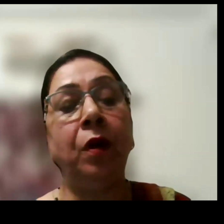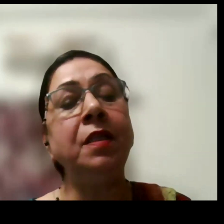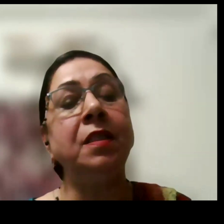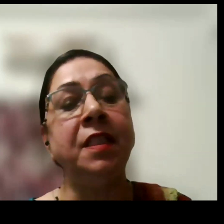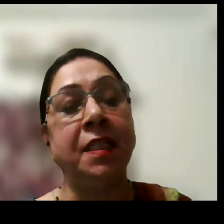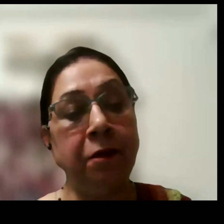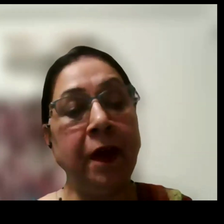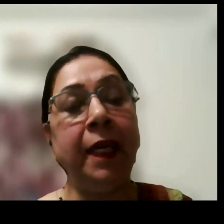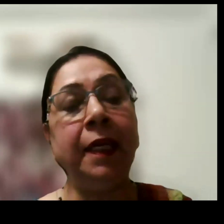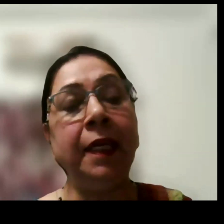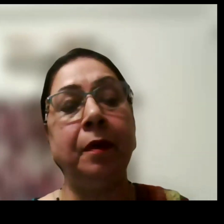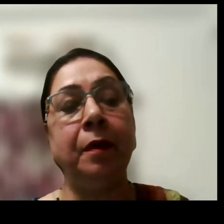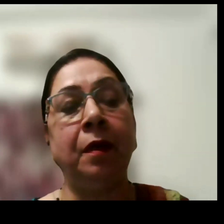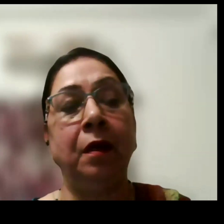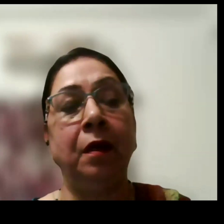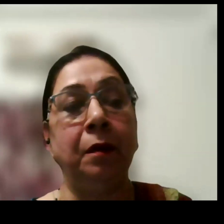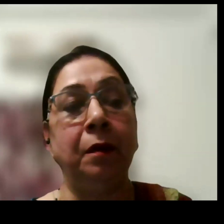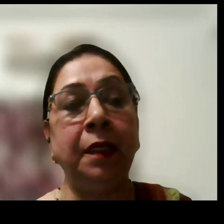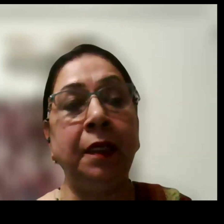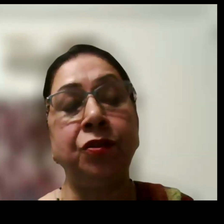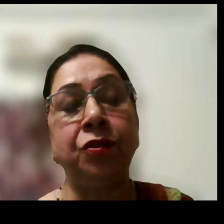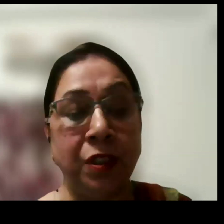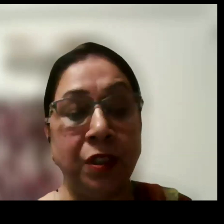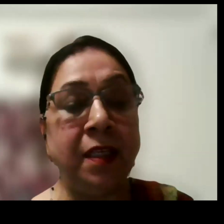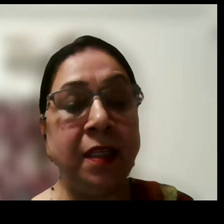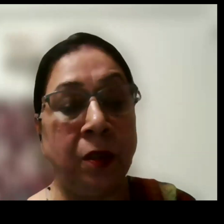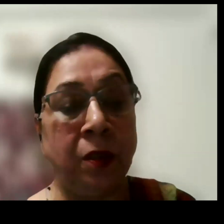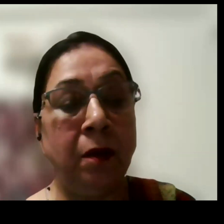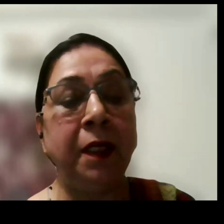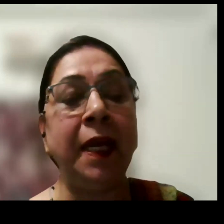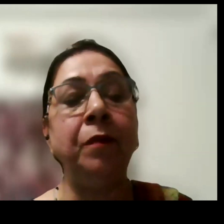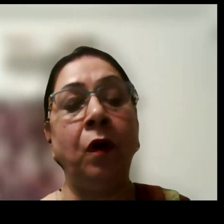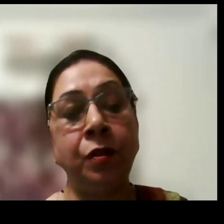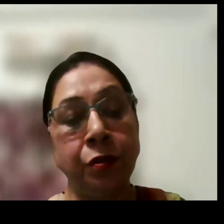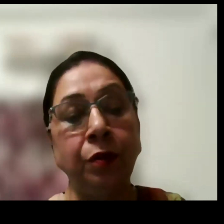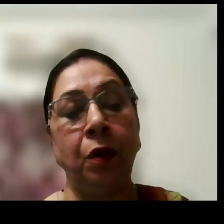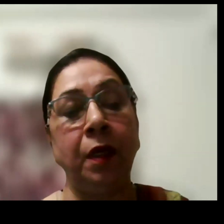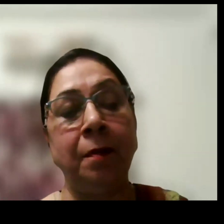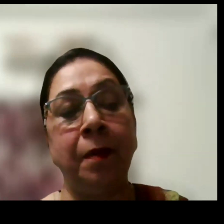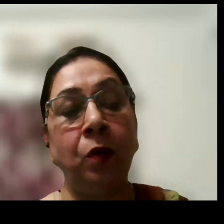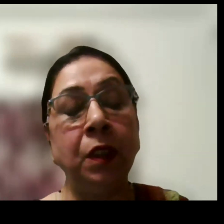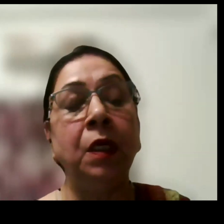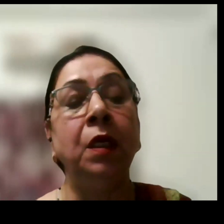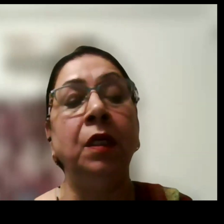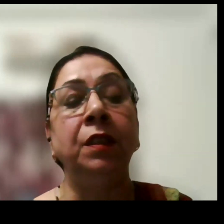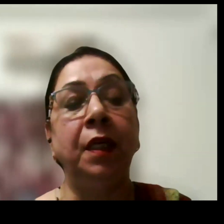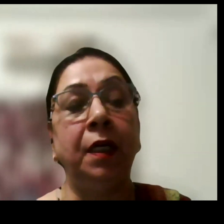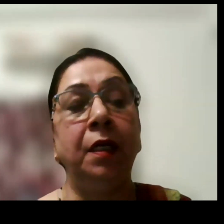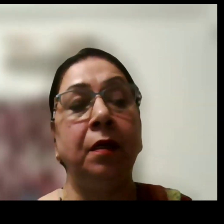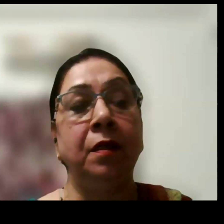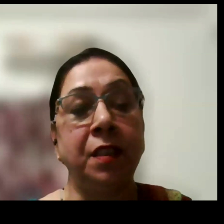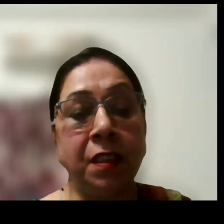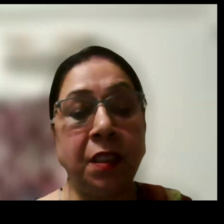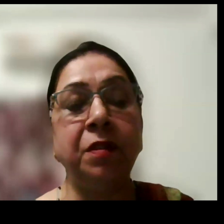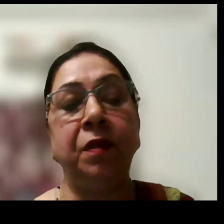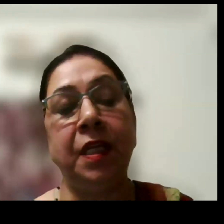So I'm not justifying that institutionalization, but I'm also talking about